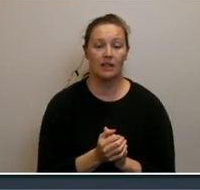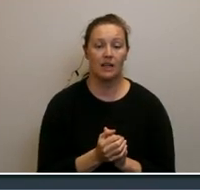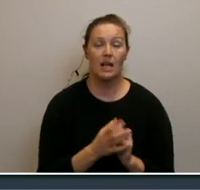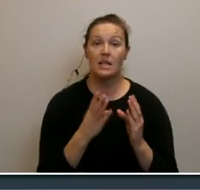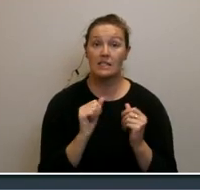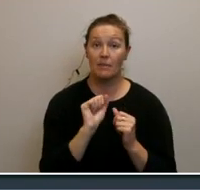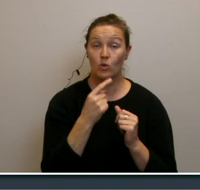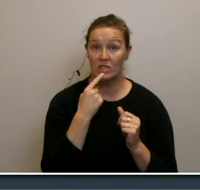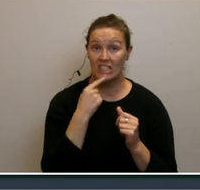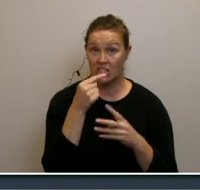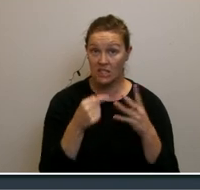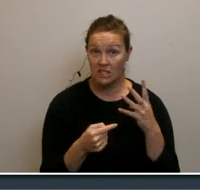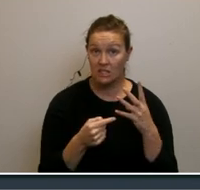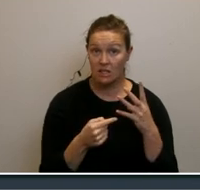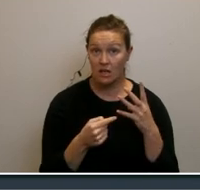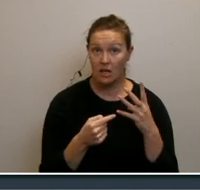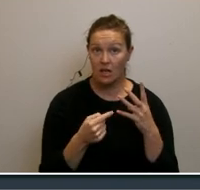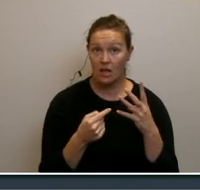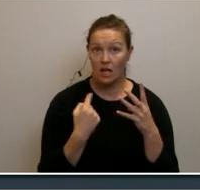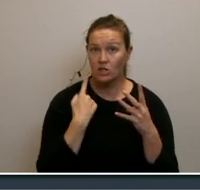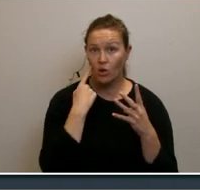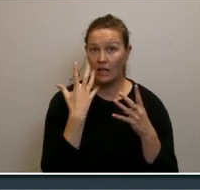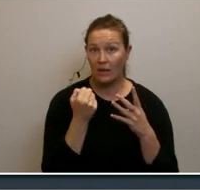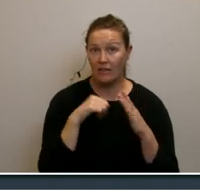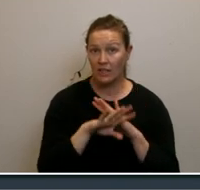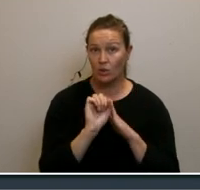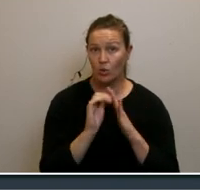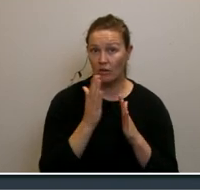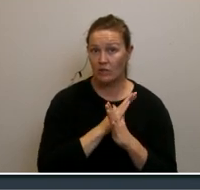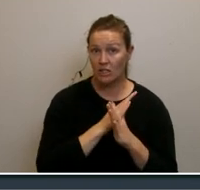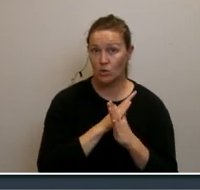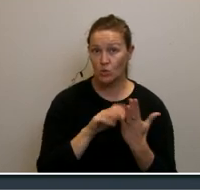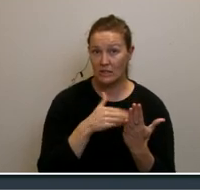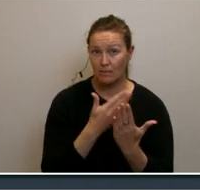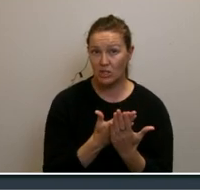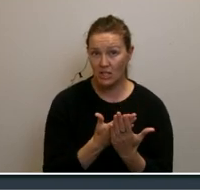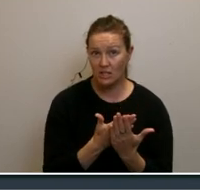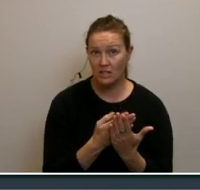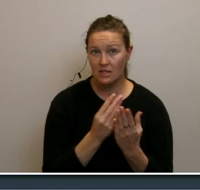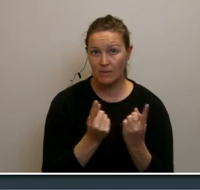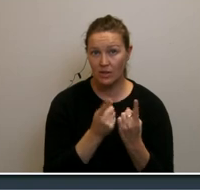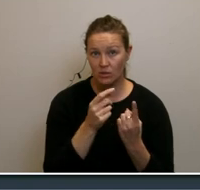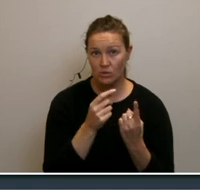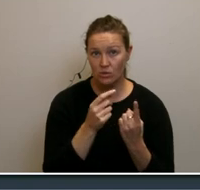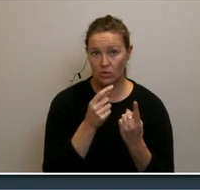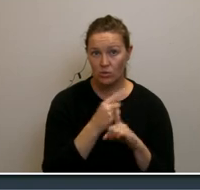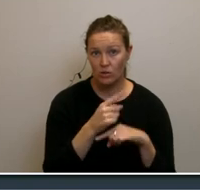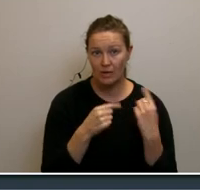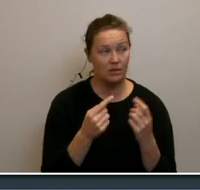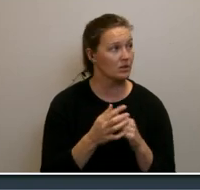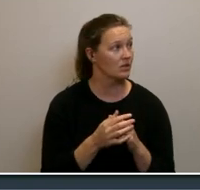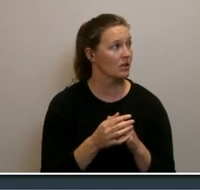Some of the suggestions you made, I don't think we have in your original submission, some of the things you read it. I was wondering if you